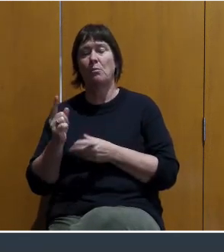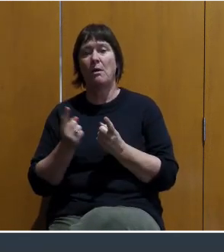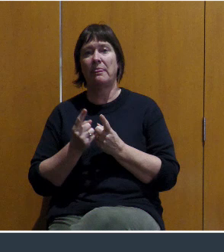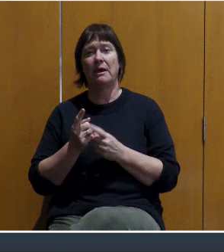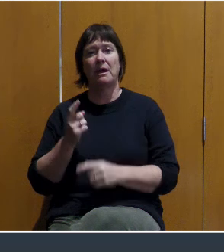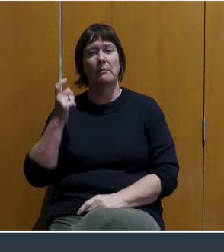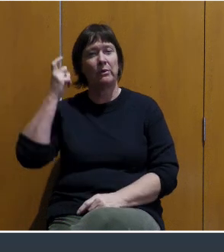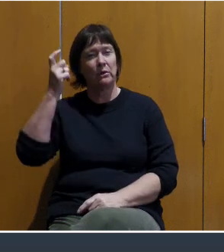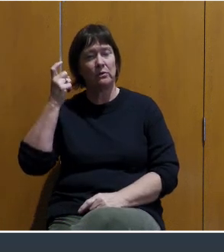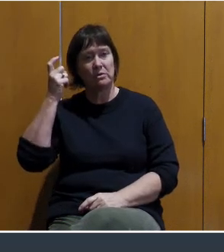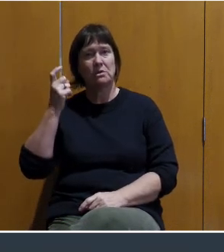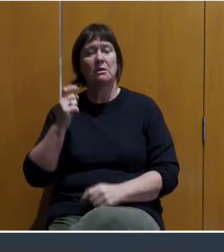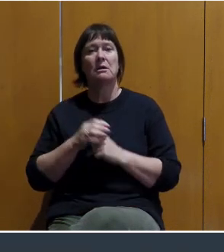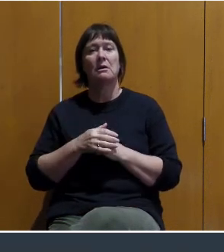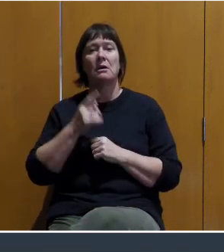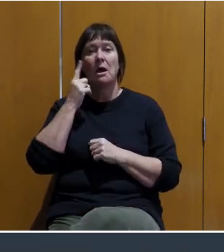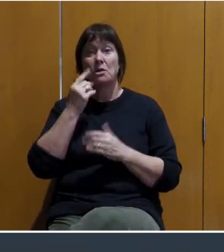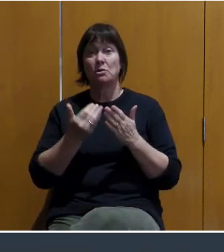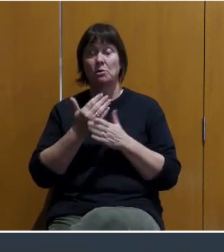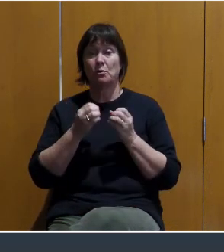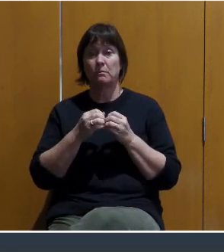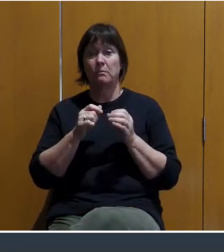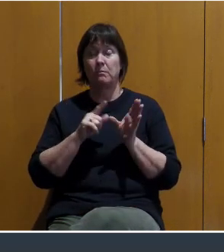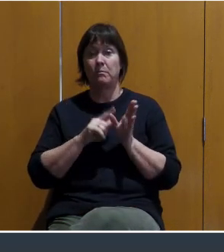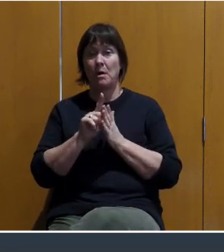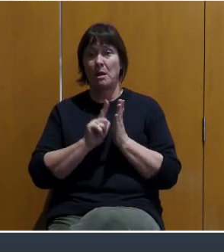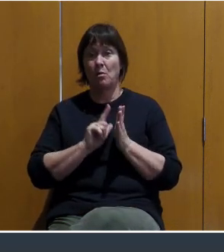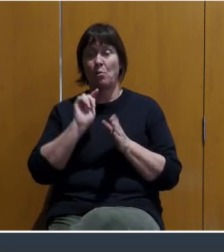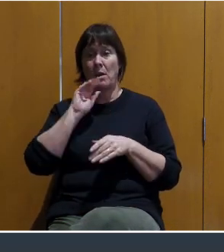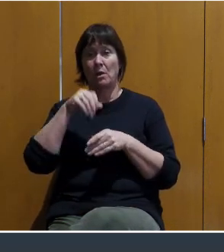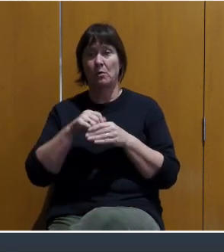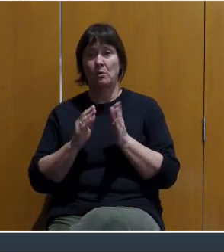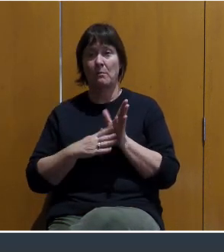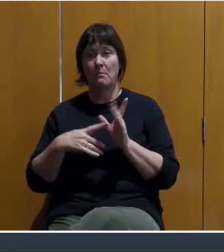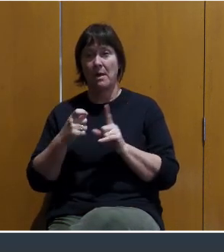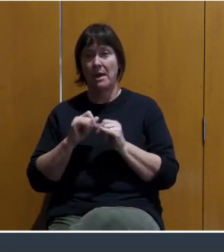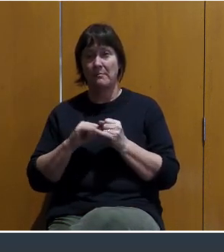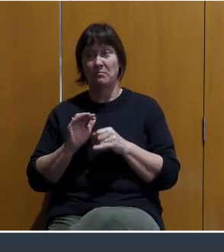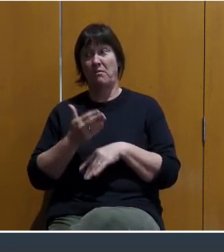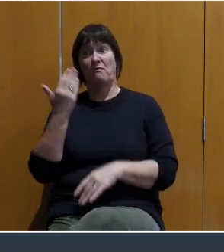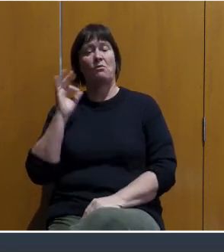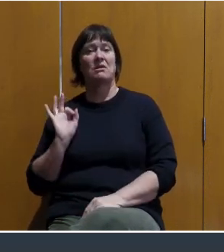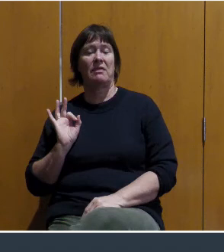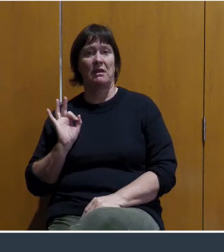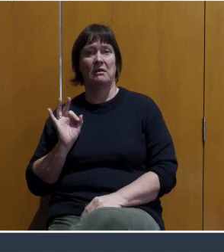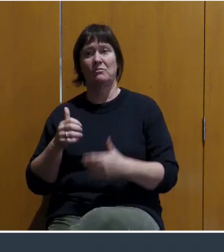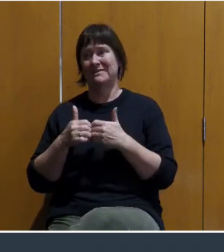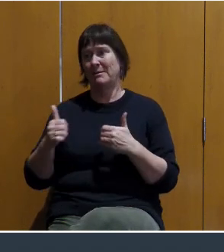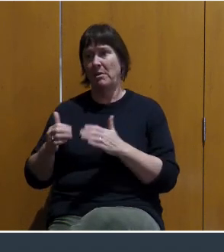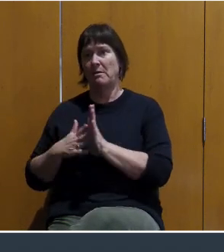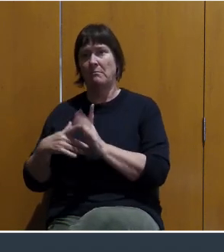curious about is I noticed the new bylaw will incorporate maps. Previous bylaw did not, and you had to look separately for a